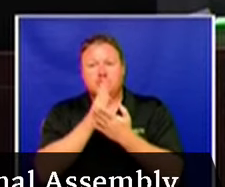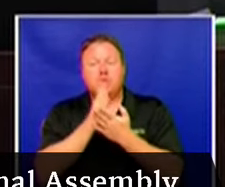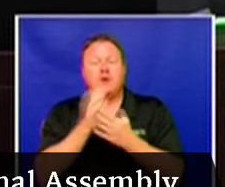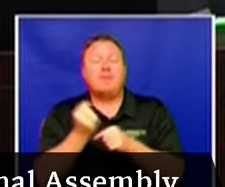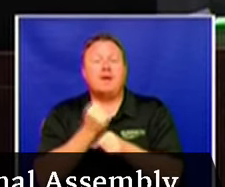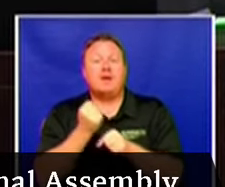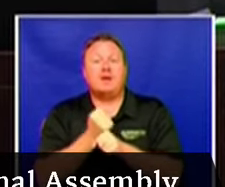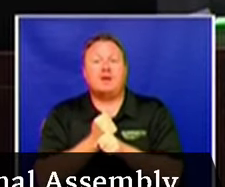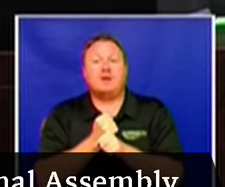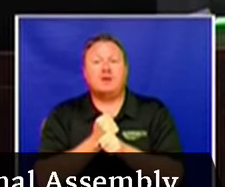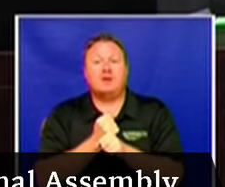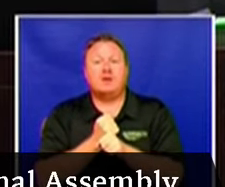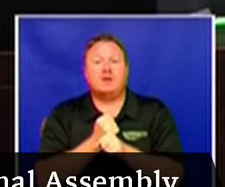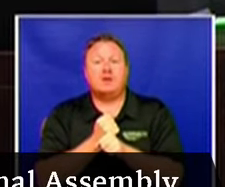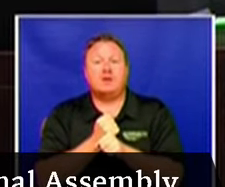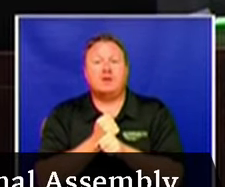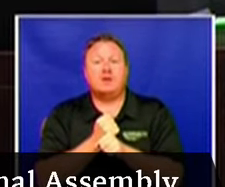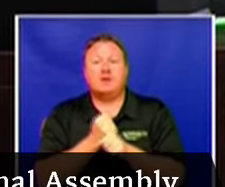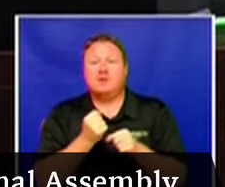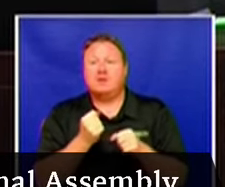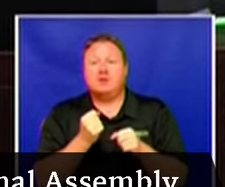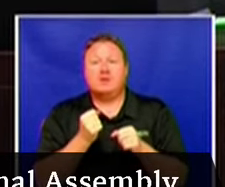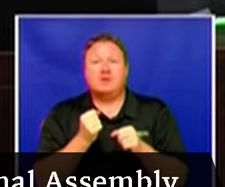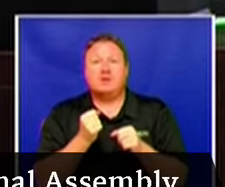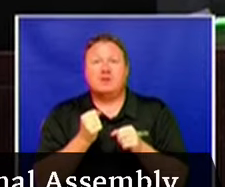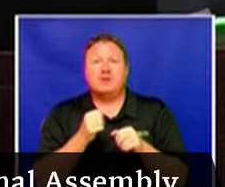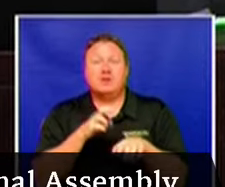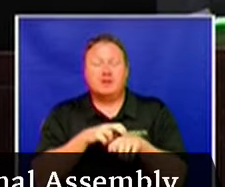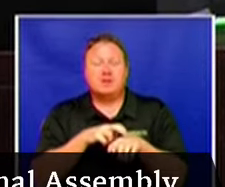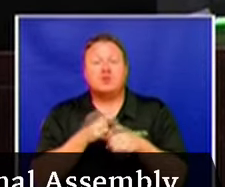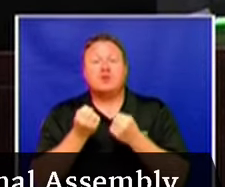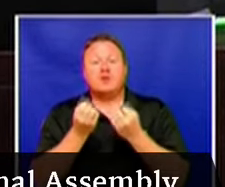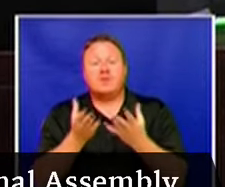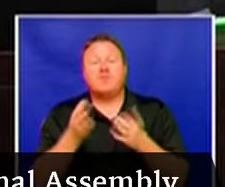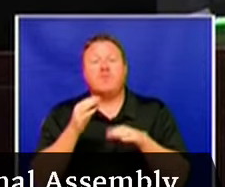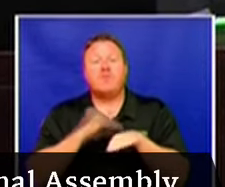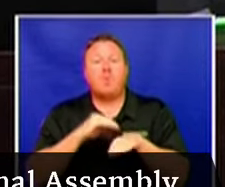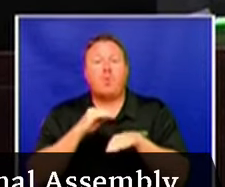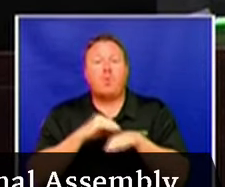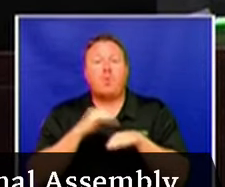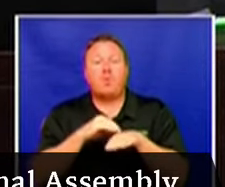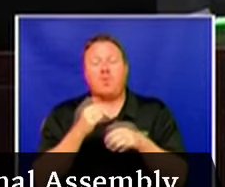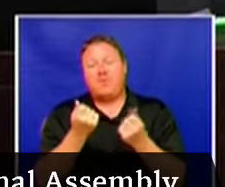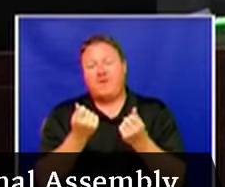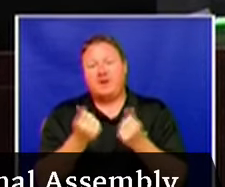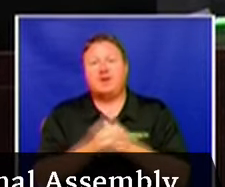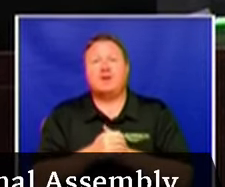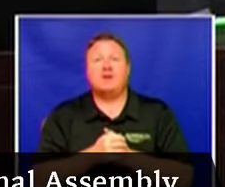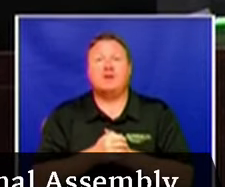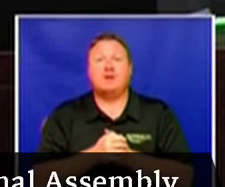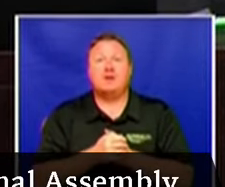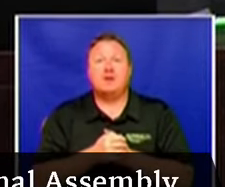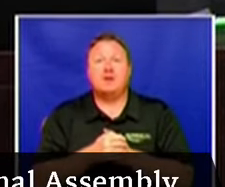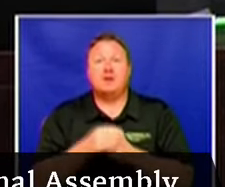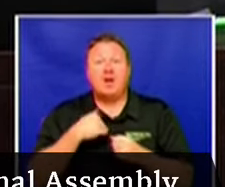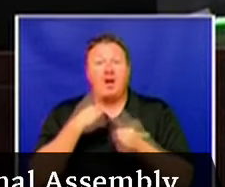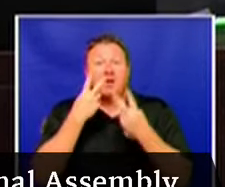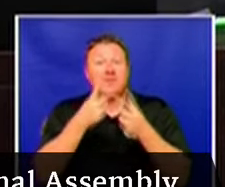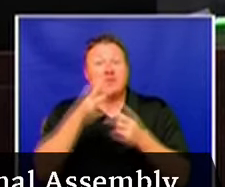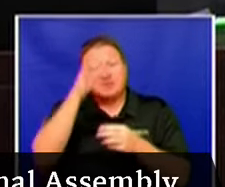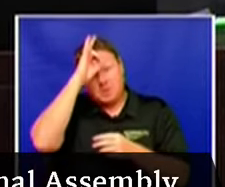account, that if nothing else, we need to give them more and more funding. And I've actually seen it with the